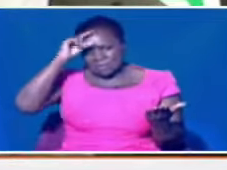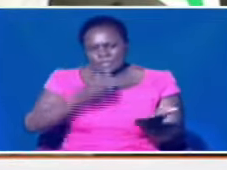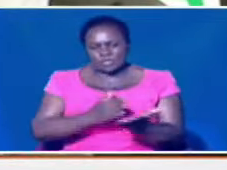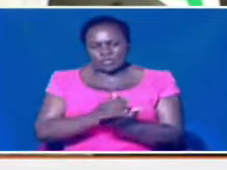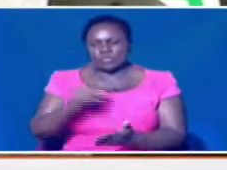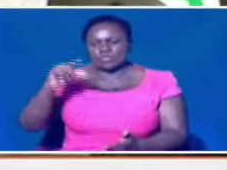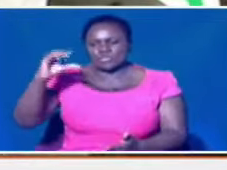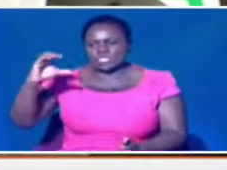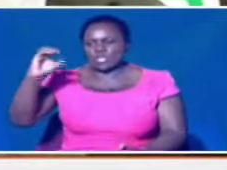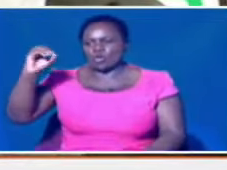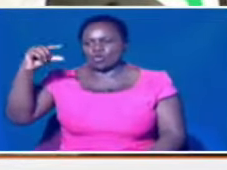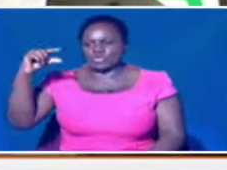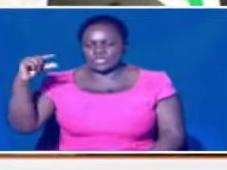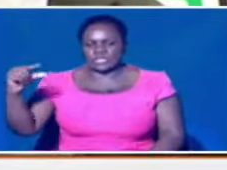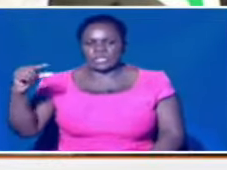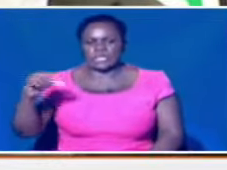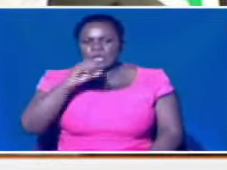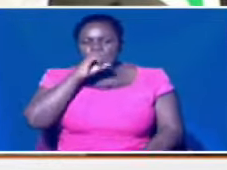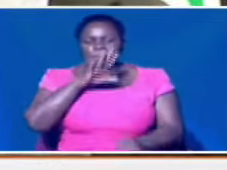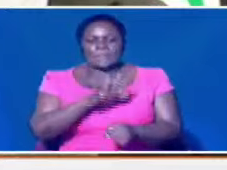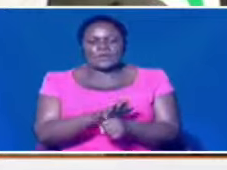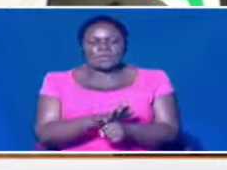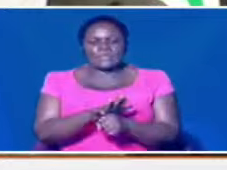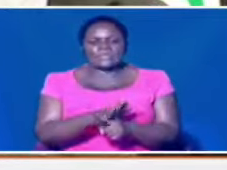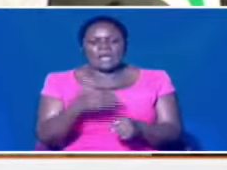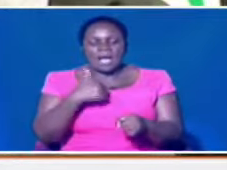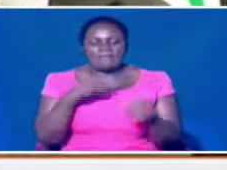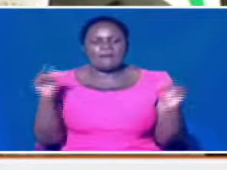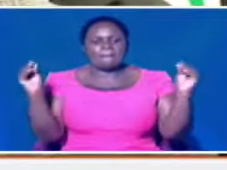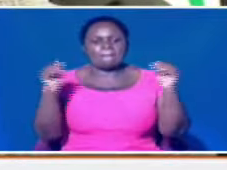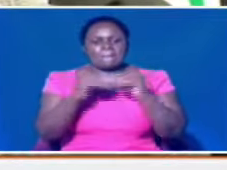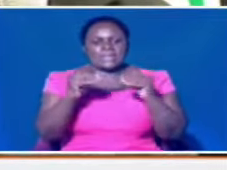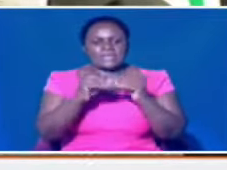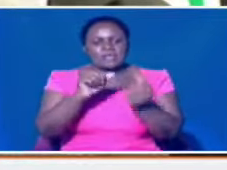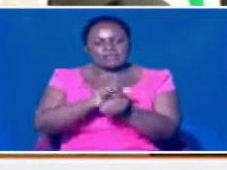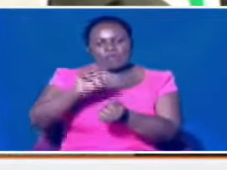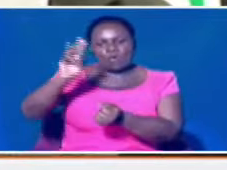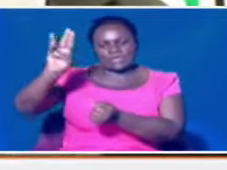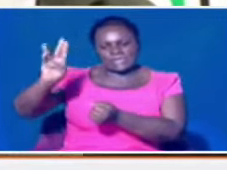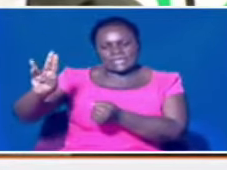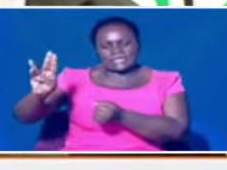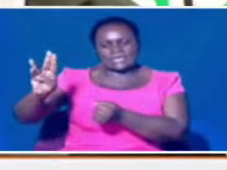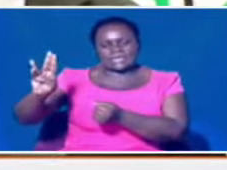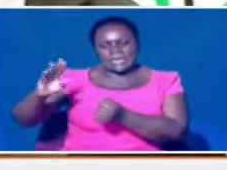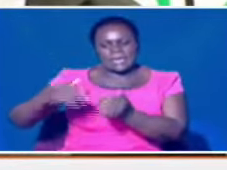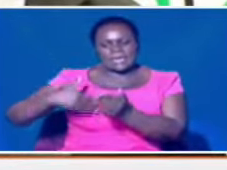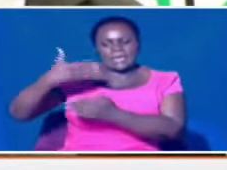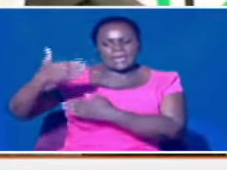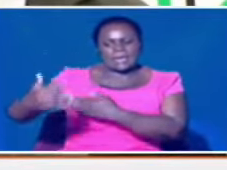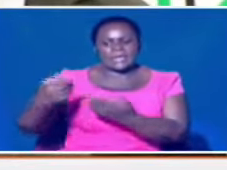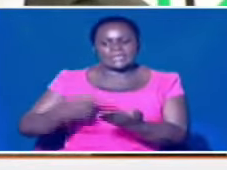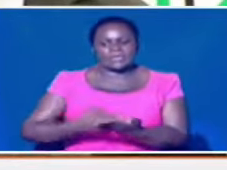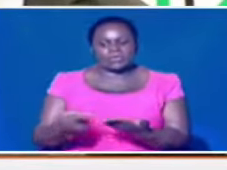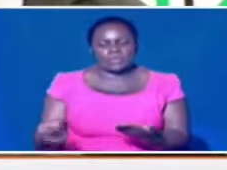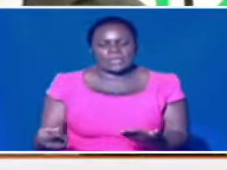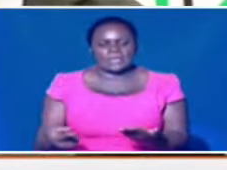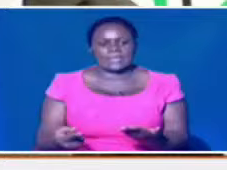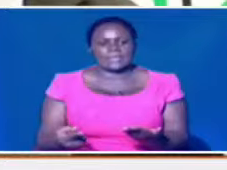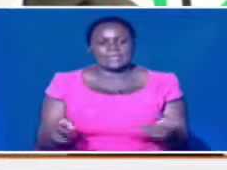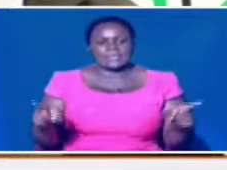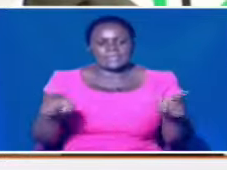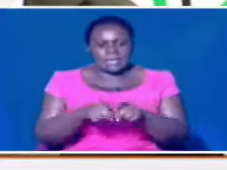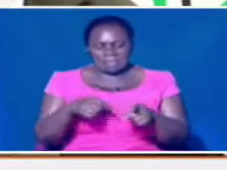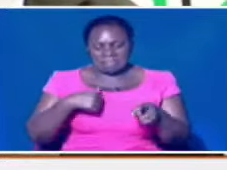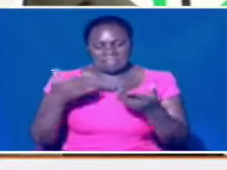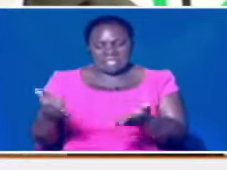COG has committed to have a meeting on 14th next week. So subsequently,